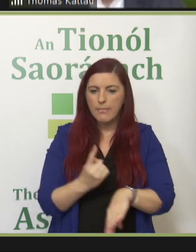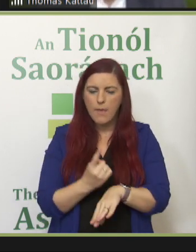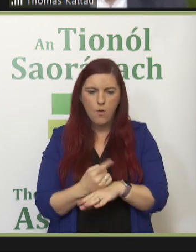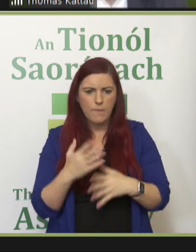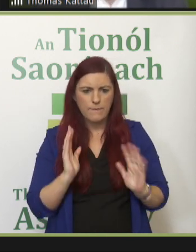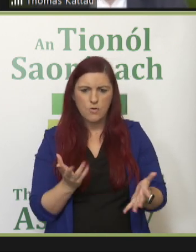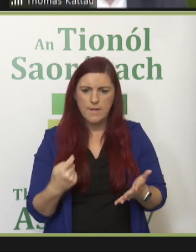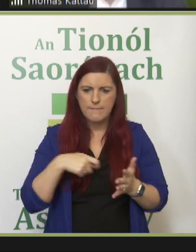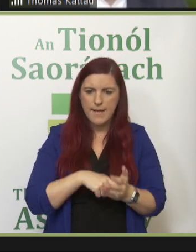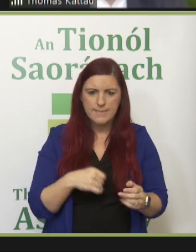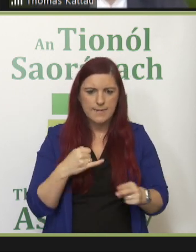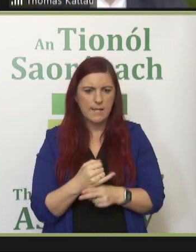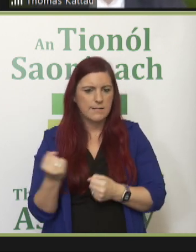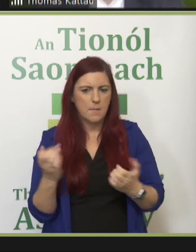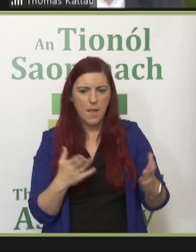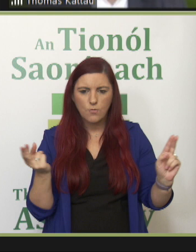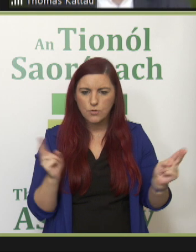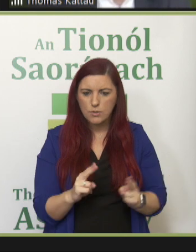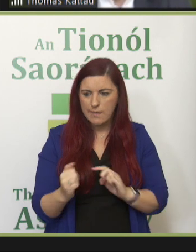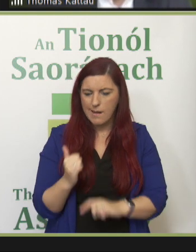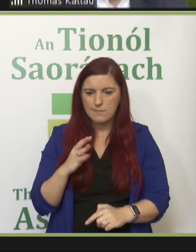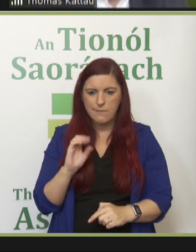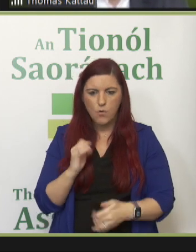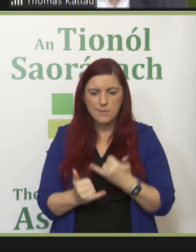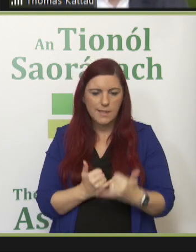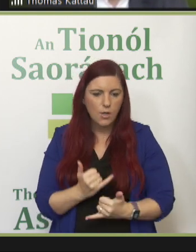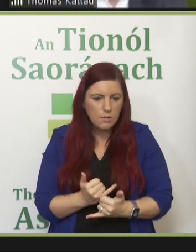investing in supply reduction over the past 40 years,